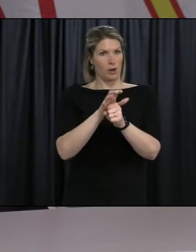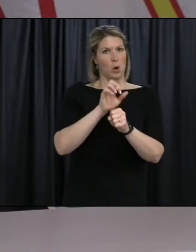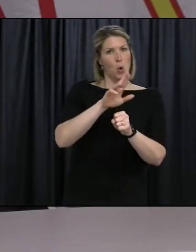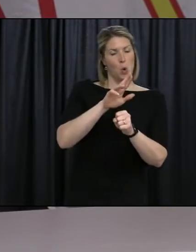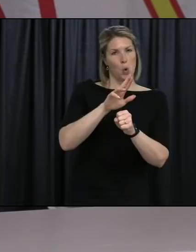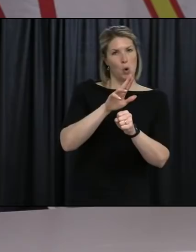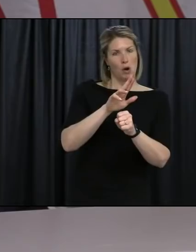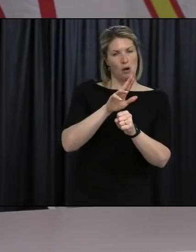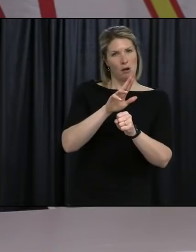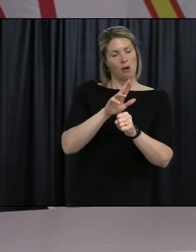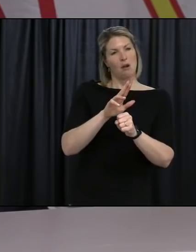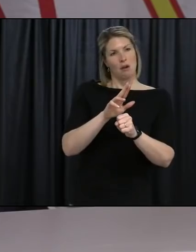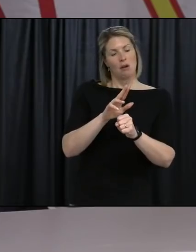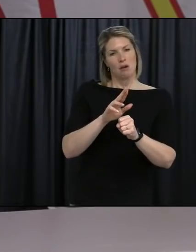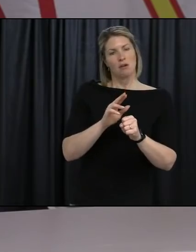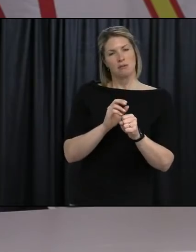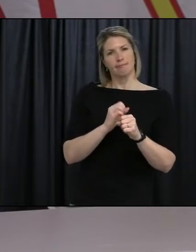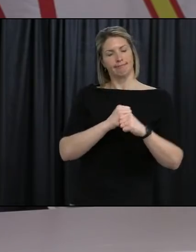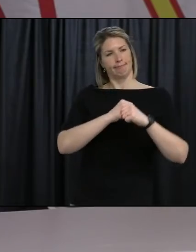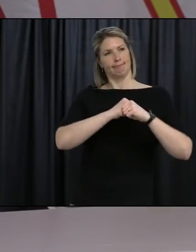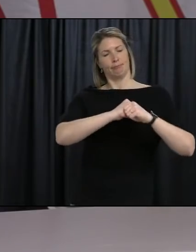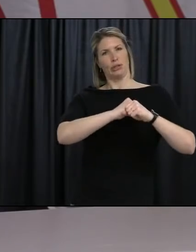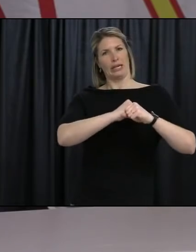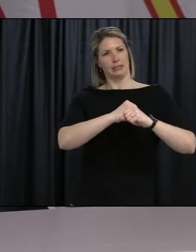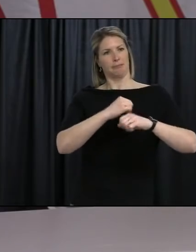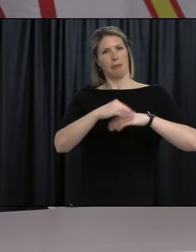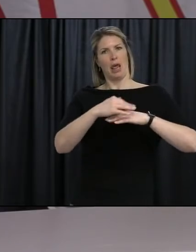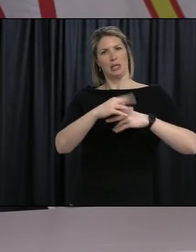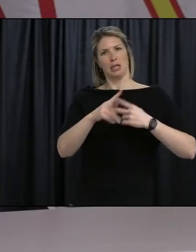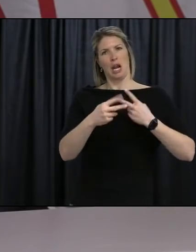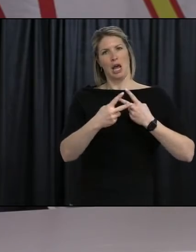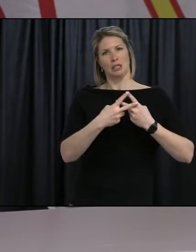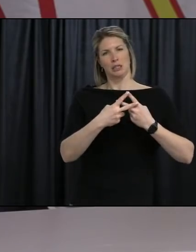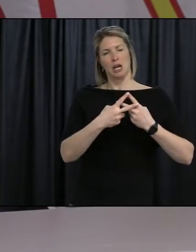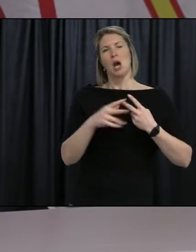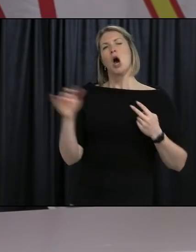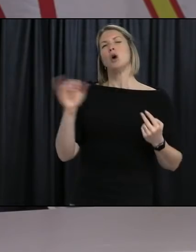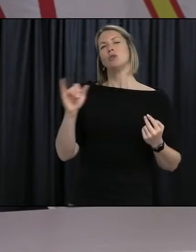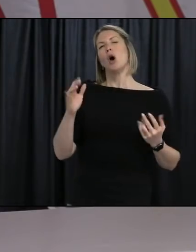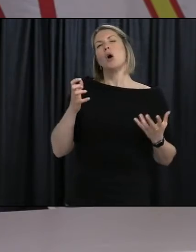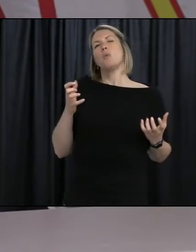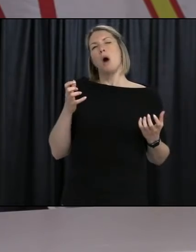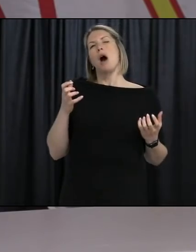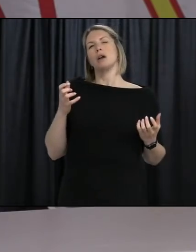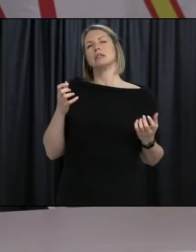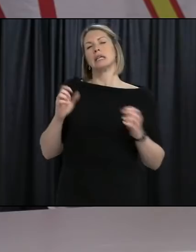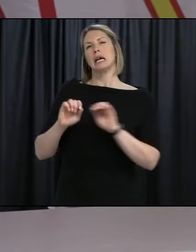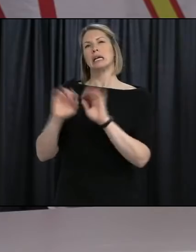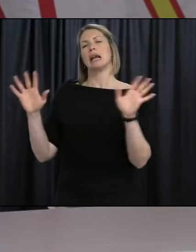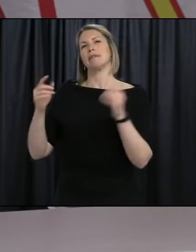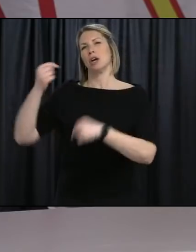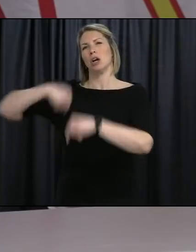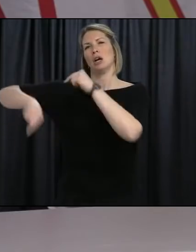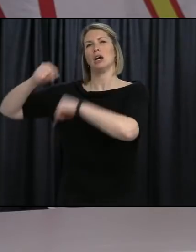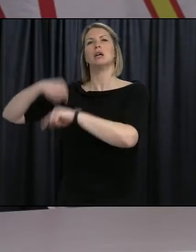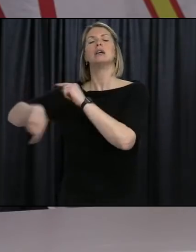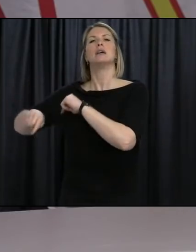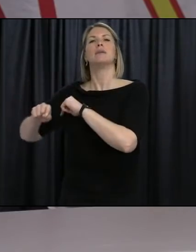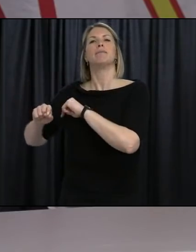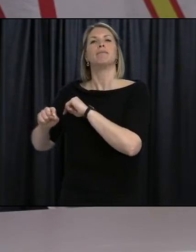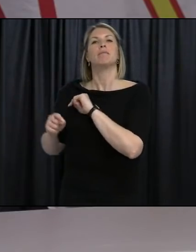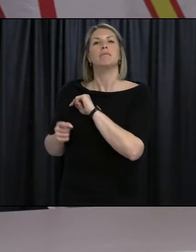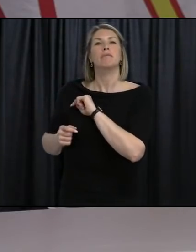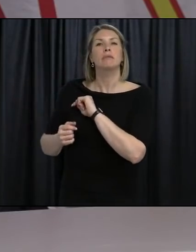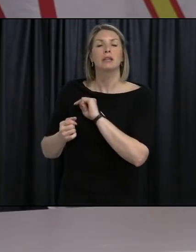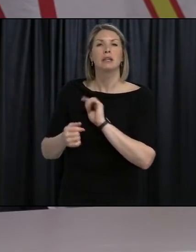of caution, really. And I just need to clarify something. When I said that anyone in the age group could apply, there are some people in that age group